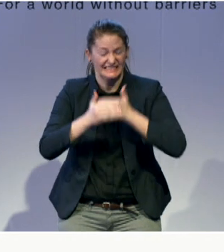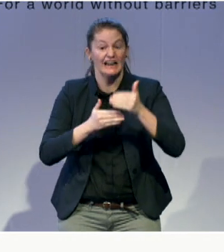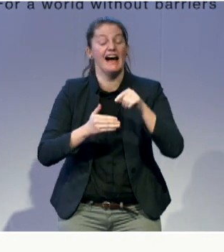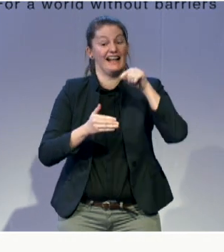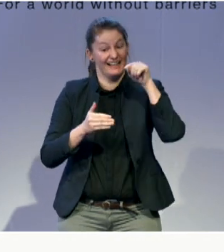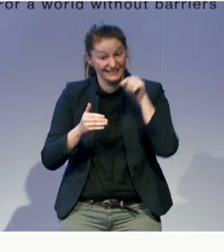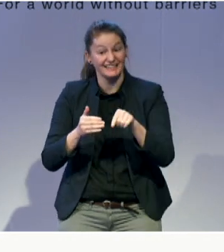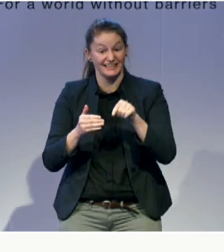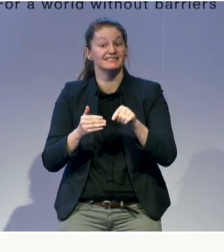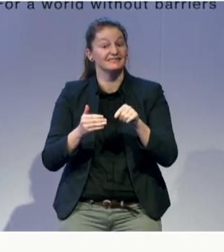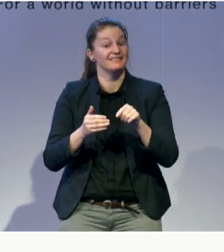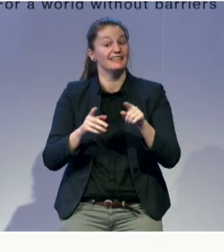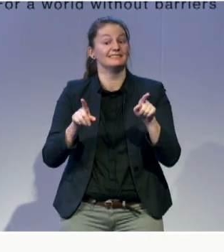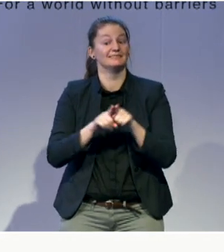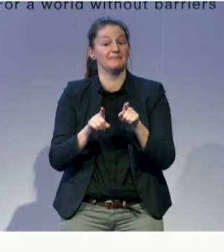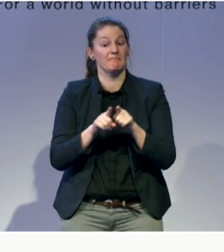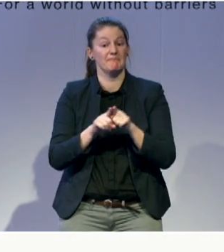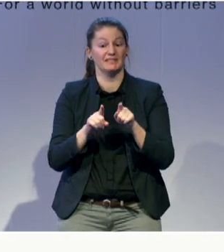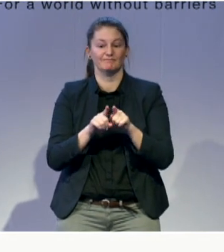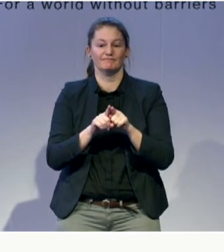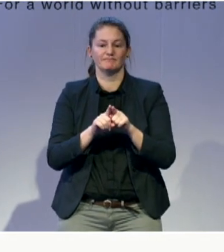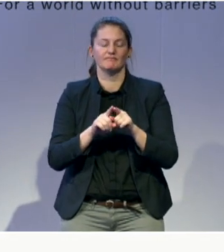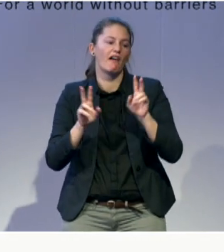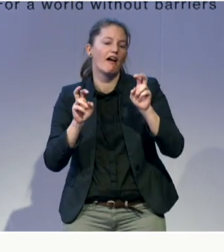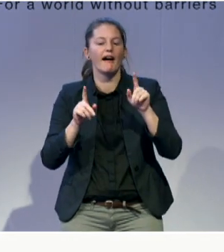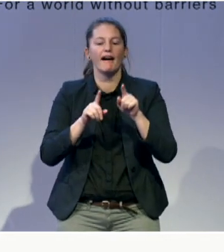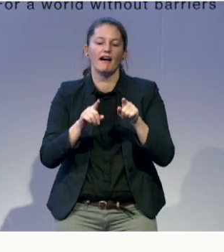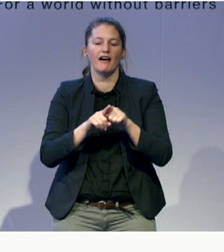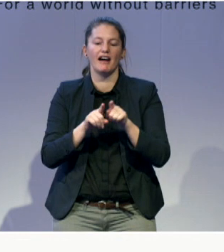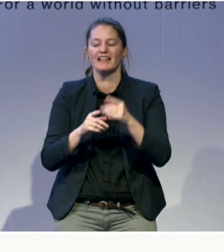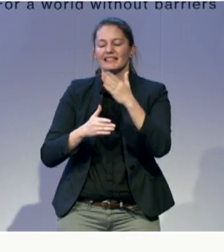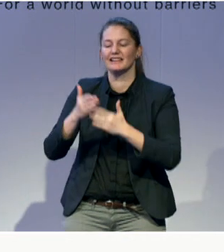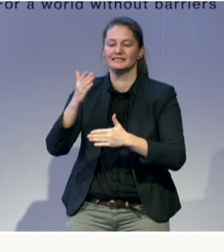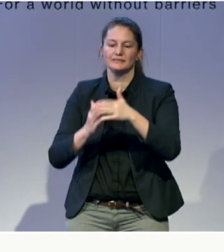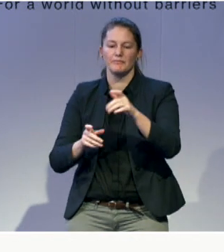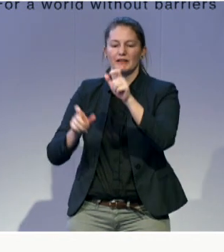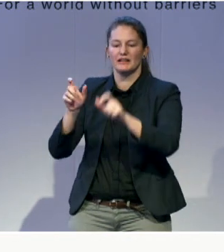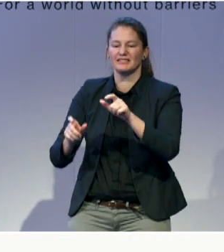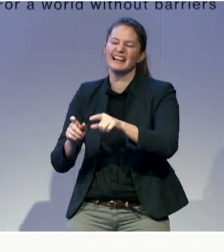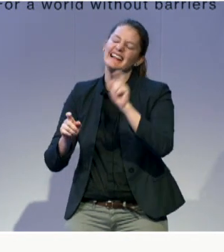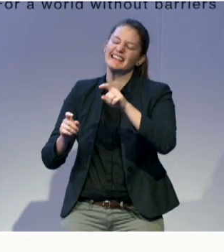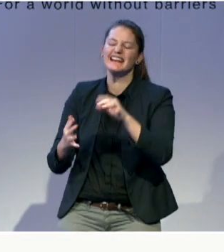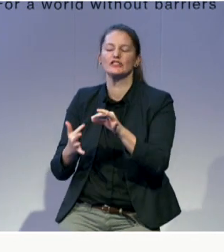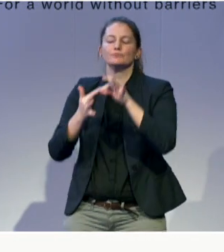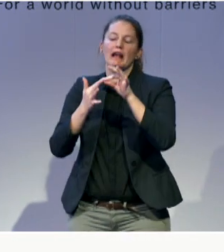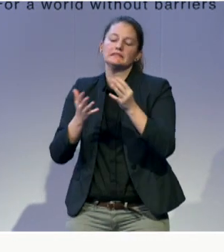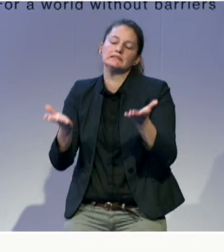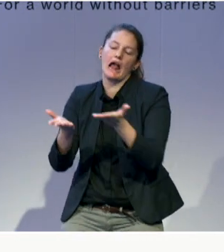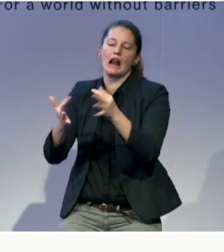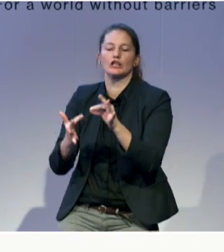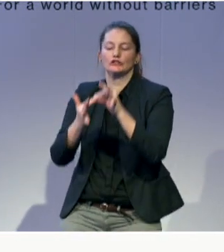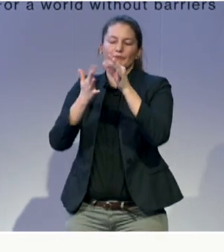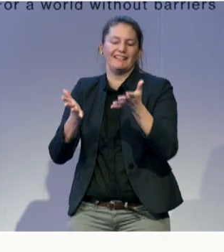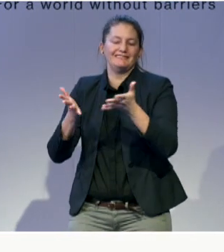not think about disability as a special need. I think that we will have